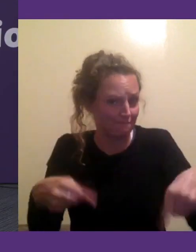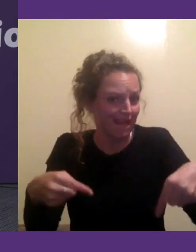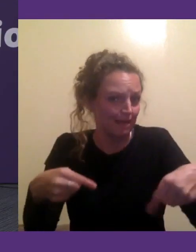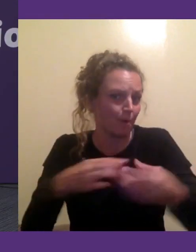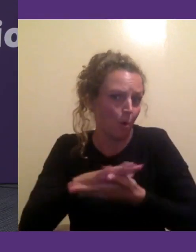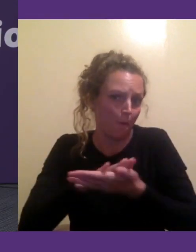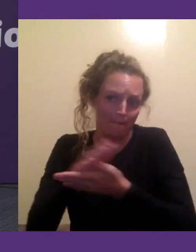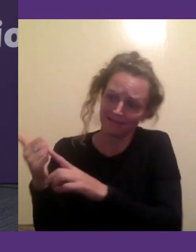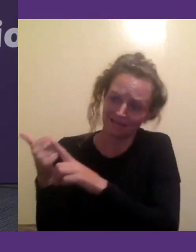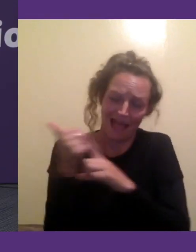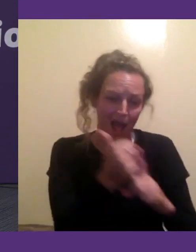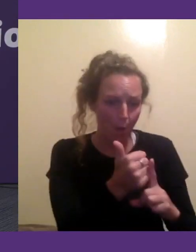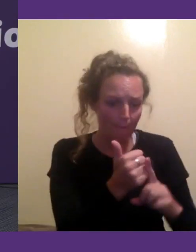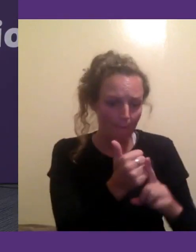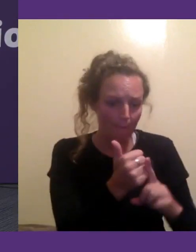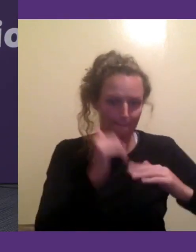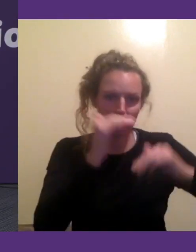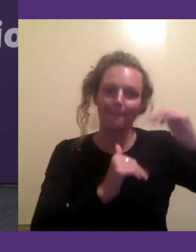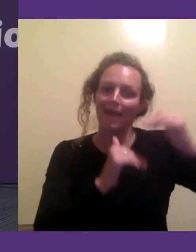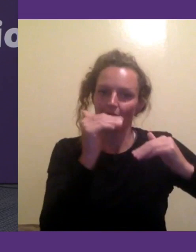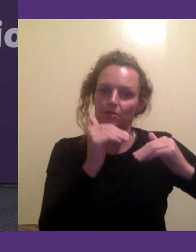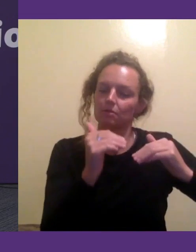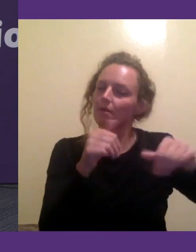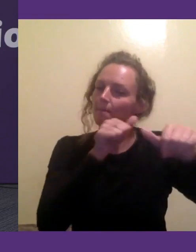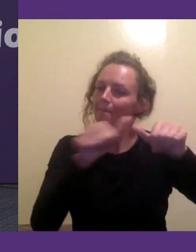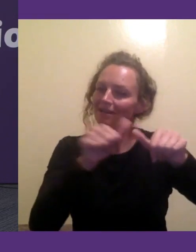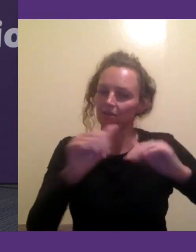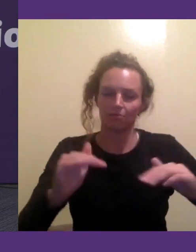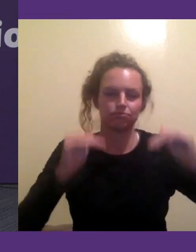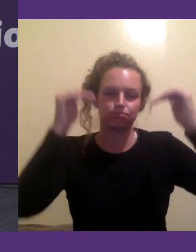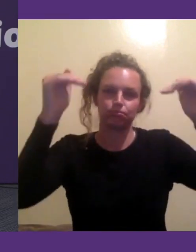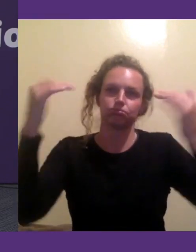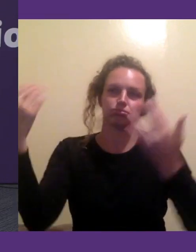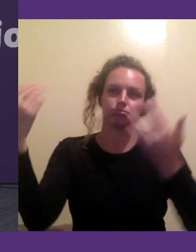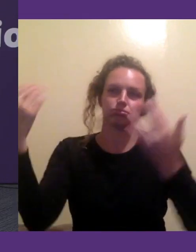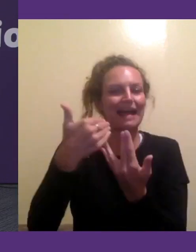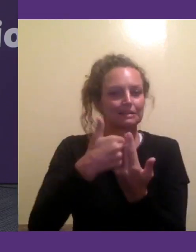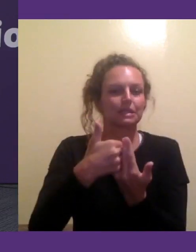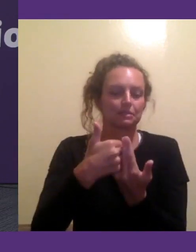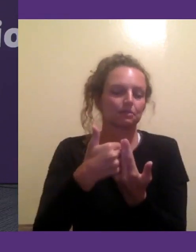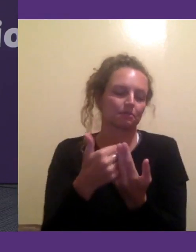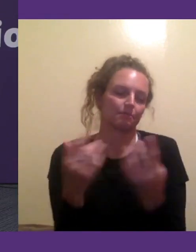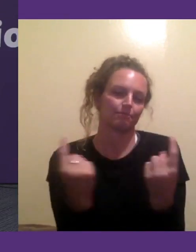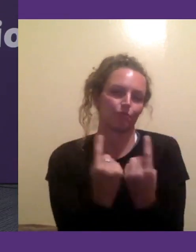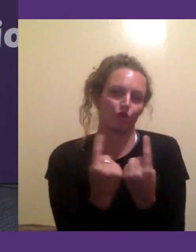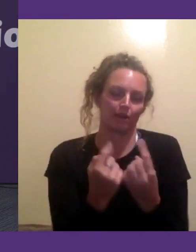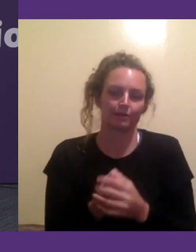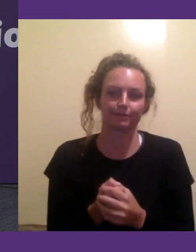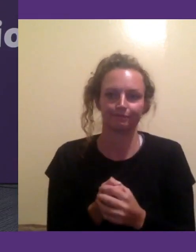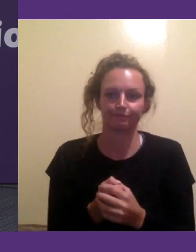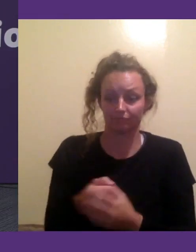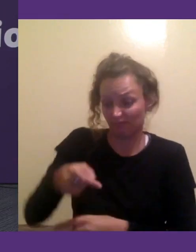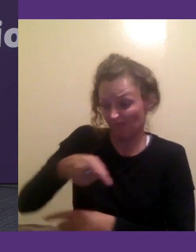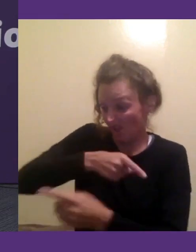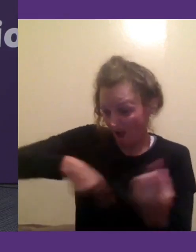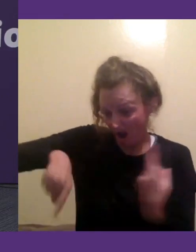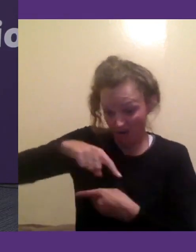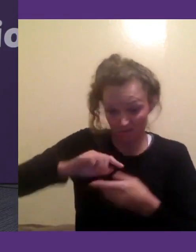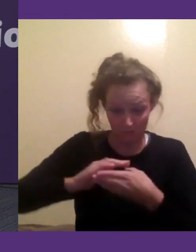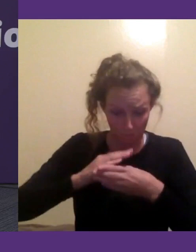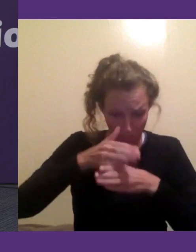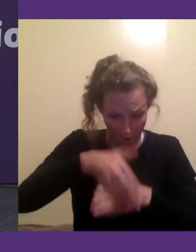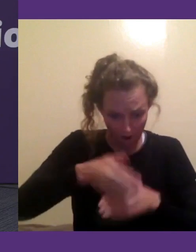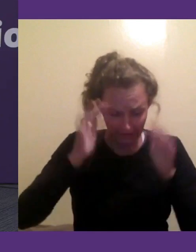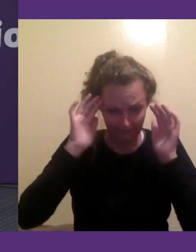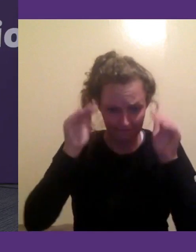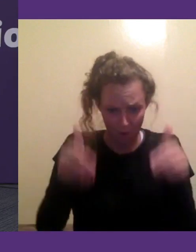products. Yeah. Certainly all of us who are in the accessibility world, we're here because we believe